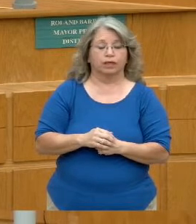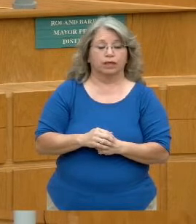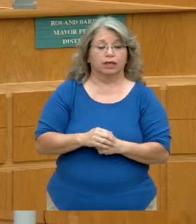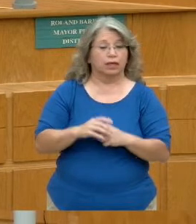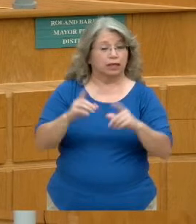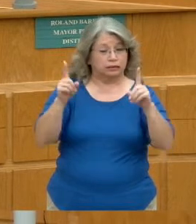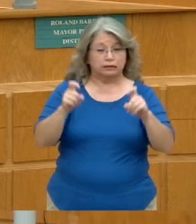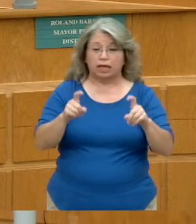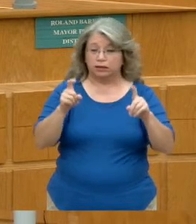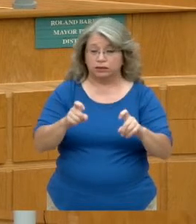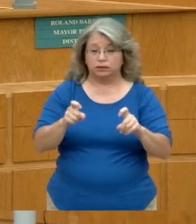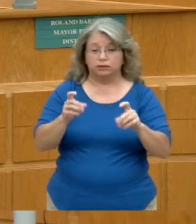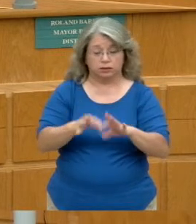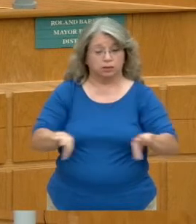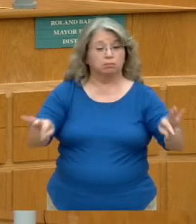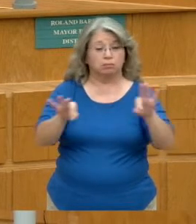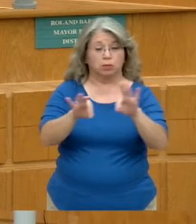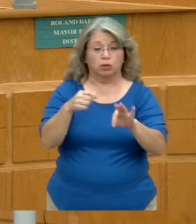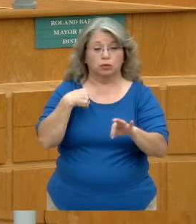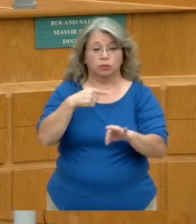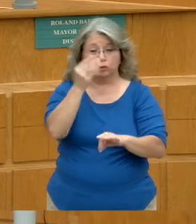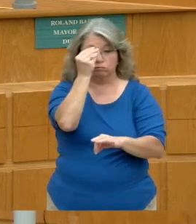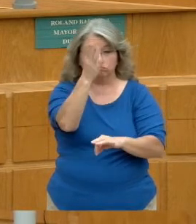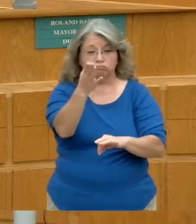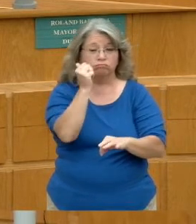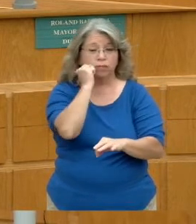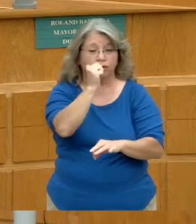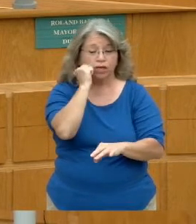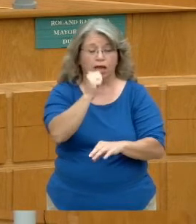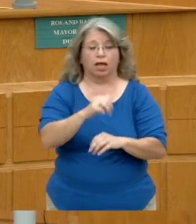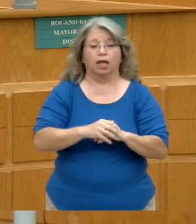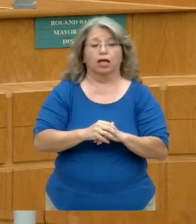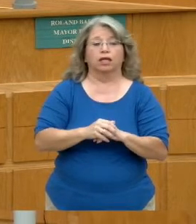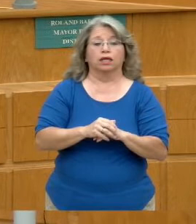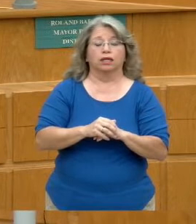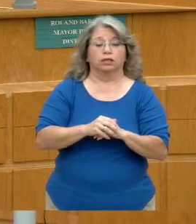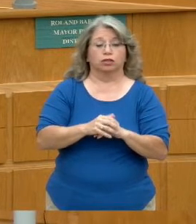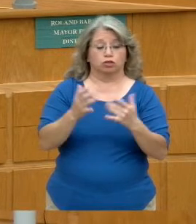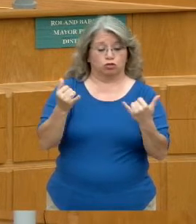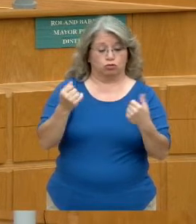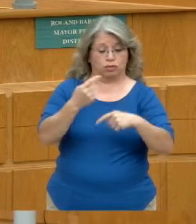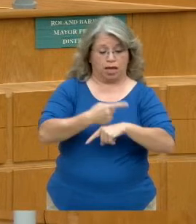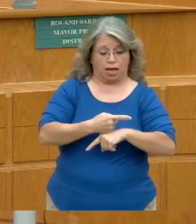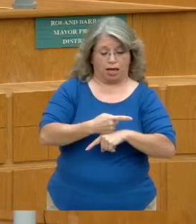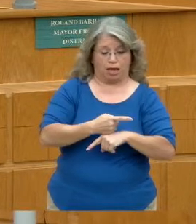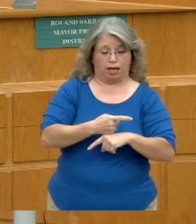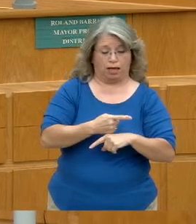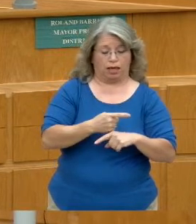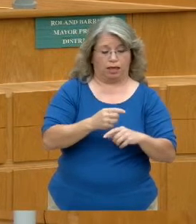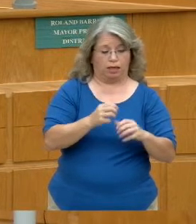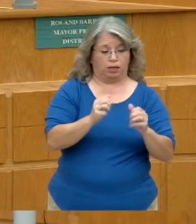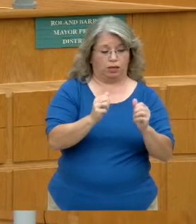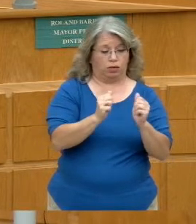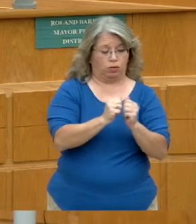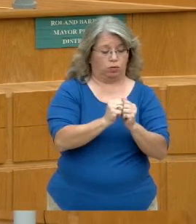is important, and we update the community daily on that. And so today, between the city,